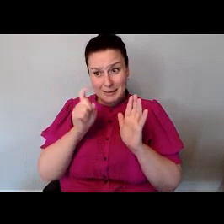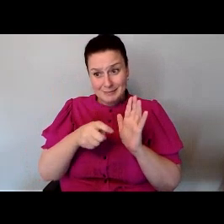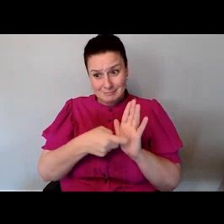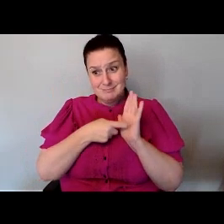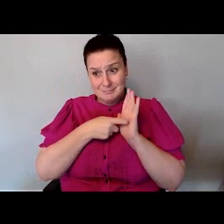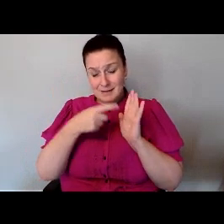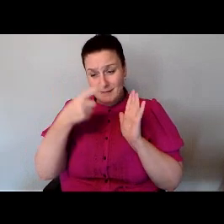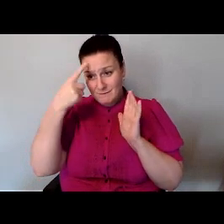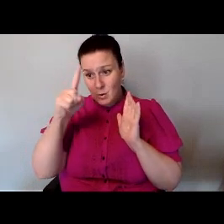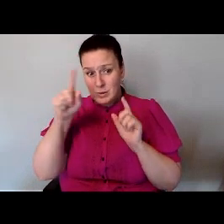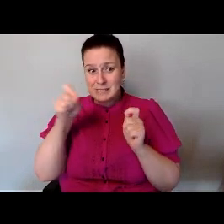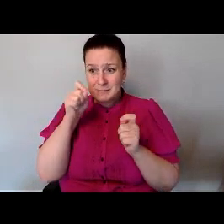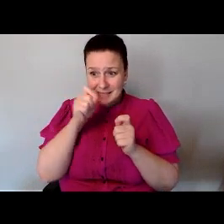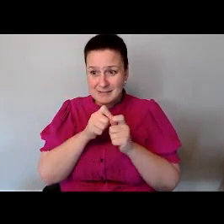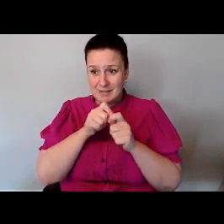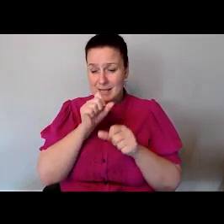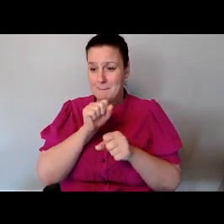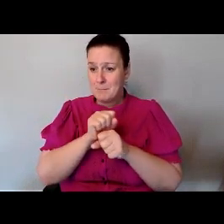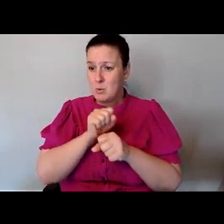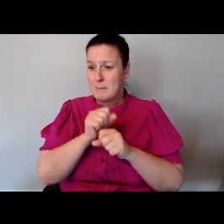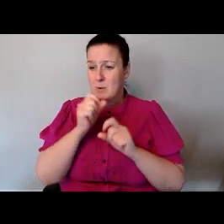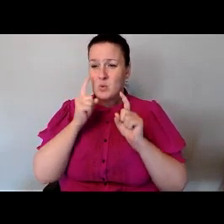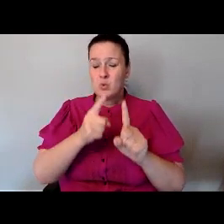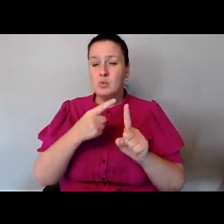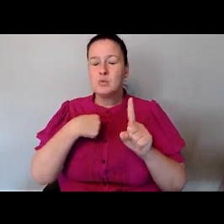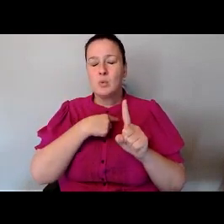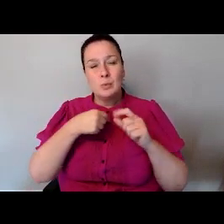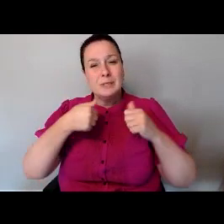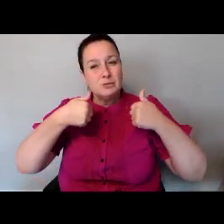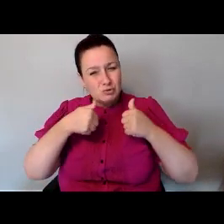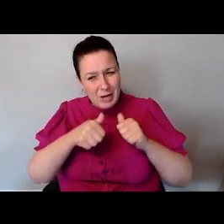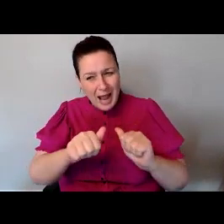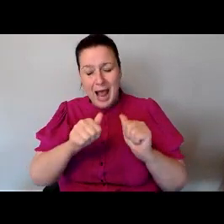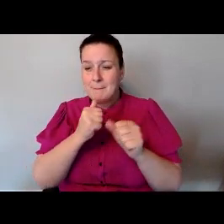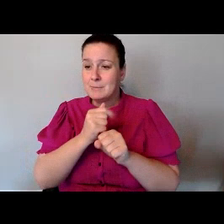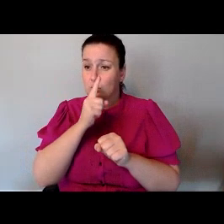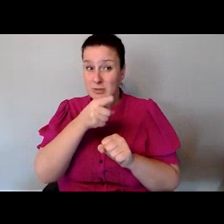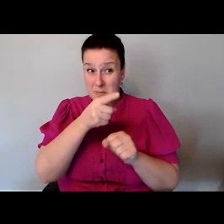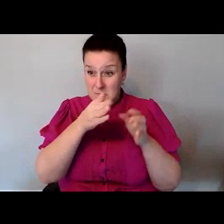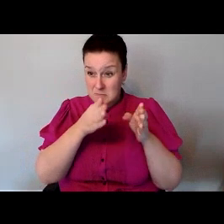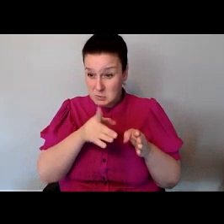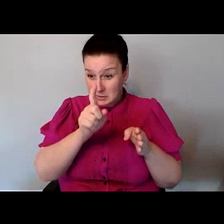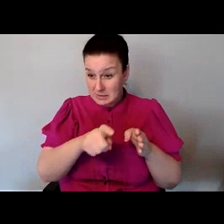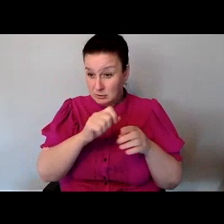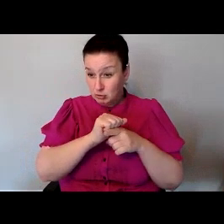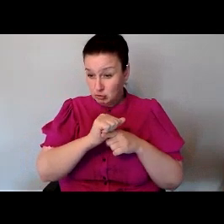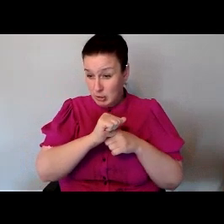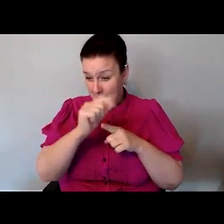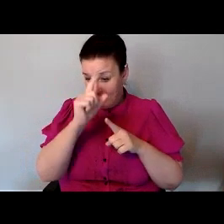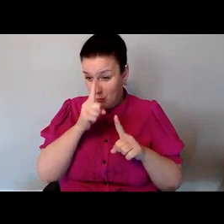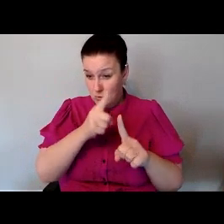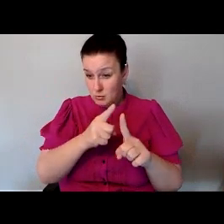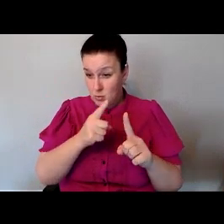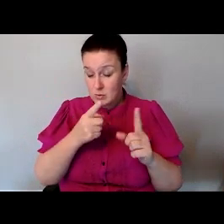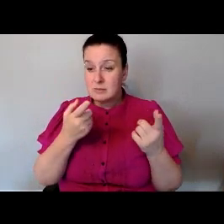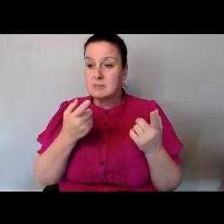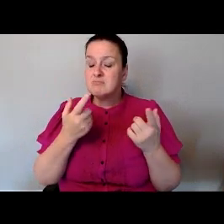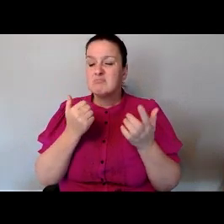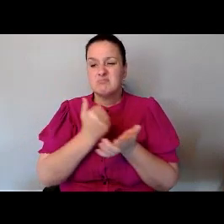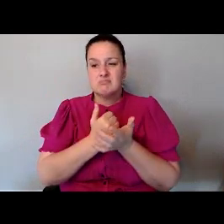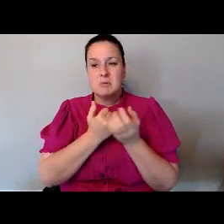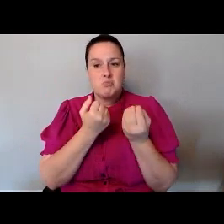for specific employment goals. So we try to make sure that if somebody needs training towards those goals, then we help to provide